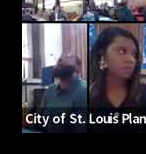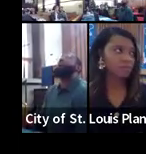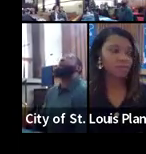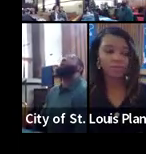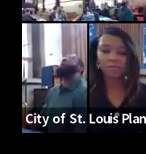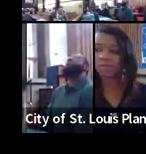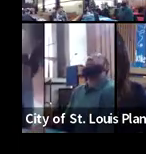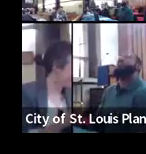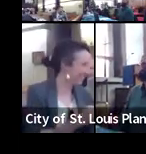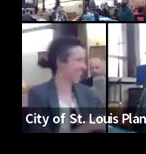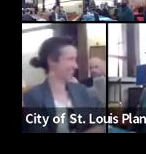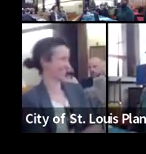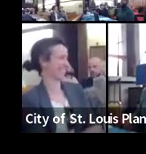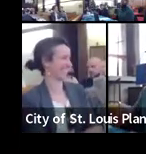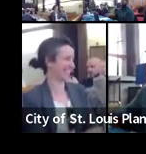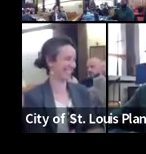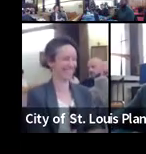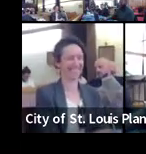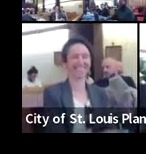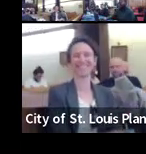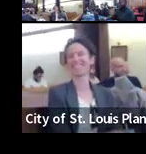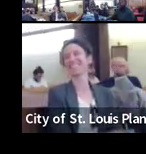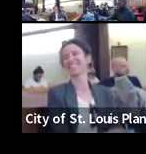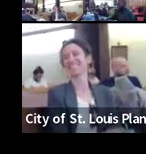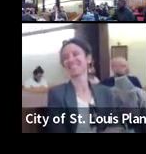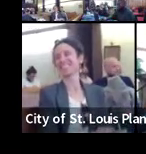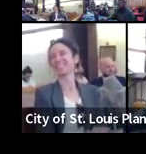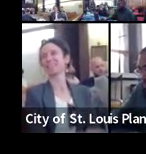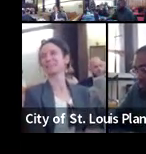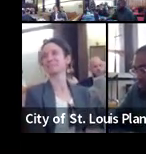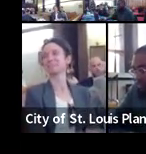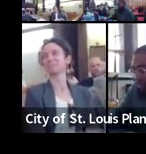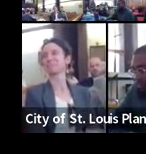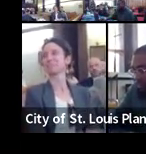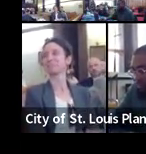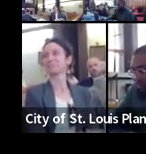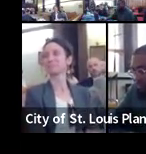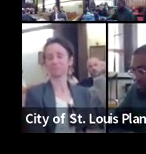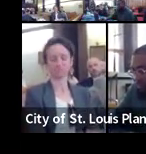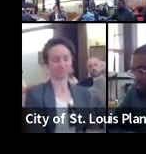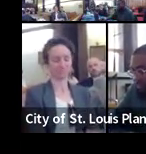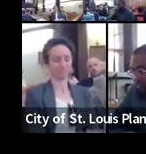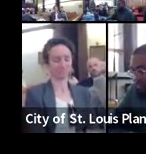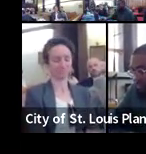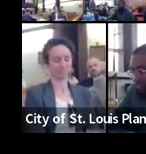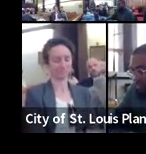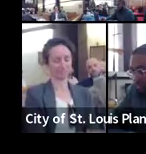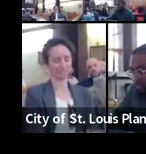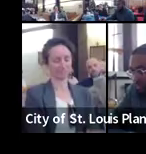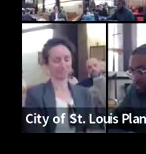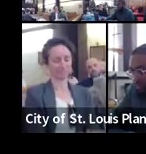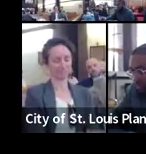Thank you, Chair. The recommendation of the planning commission adopt the neighborhood plan for the Ville, the Greater Ville, and